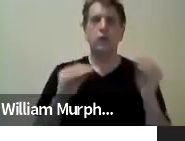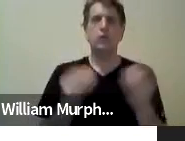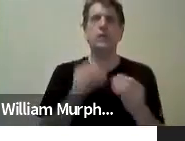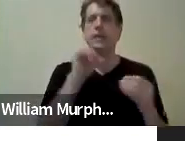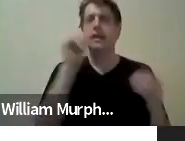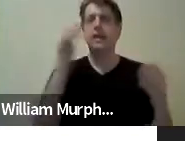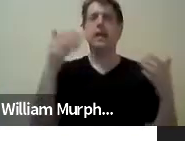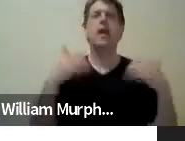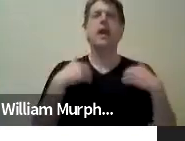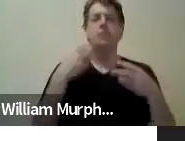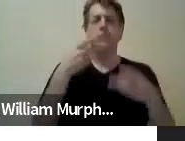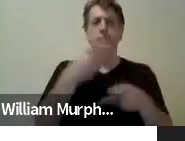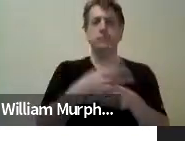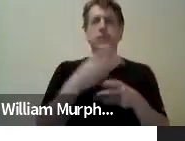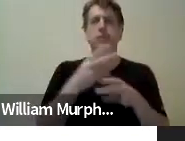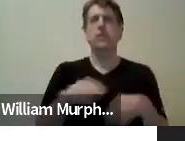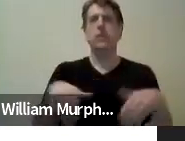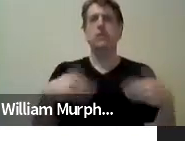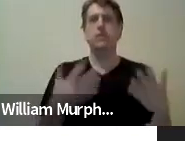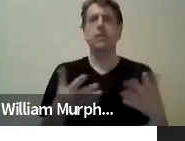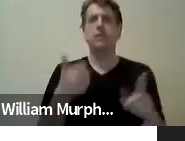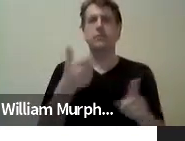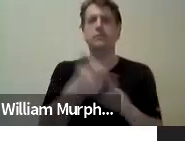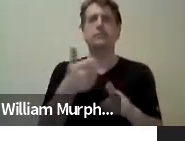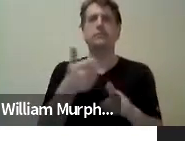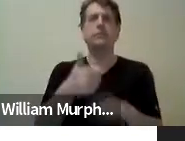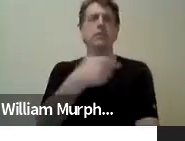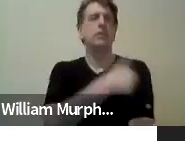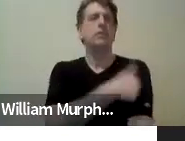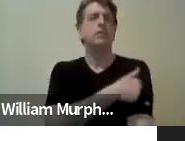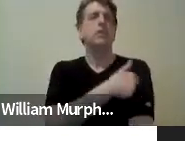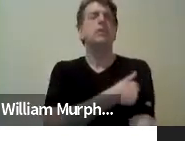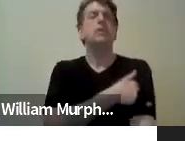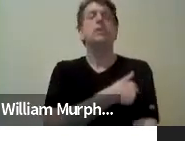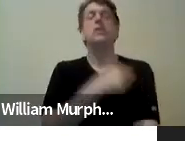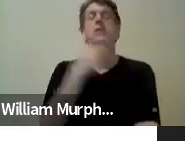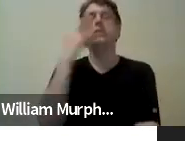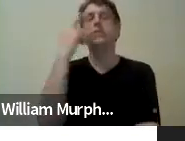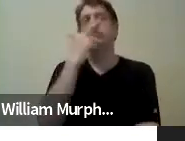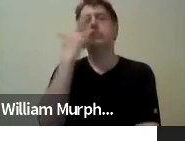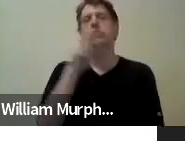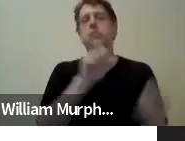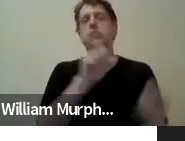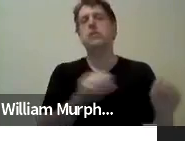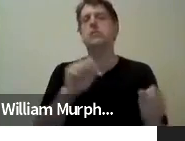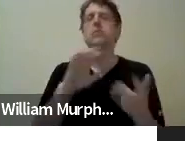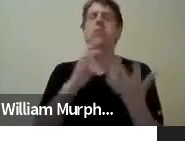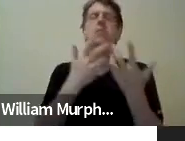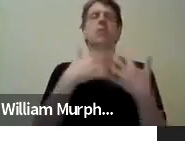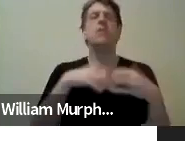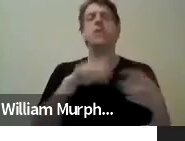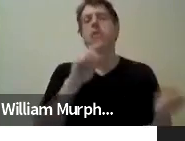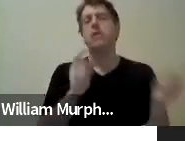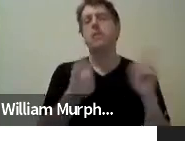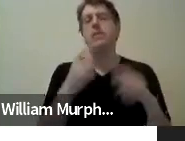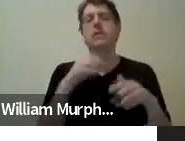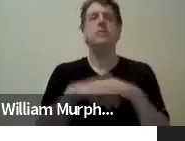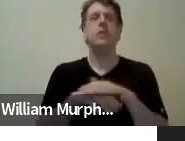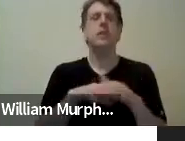caregiver who was vaccinated. And so the reasonable accommodation process allows for ensuring that in